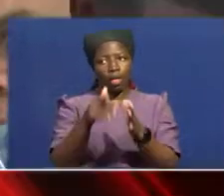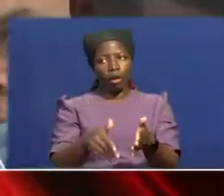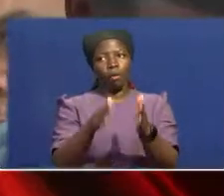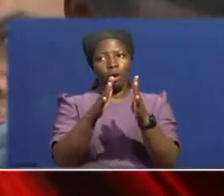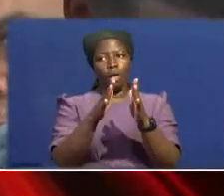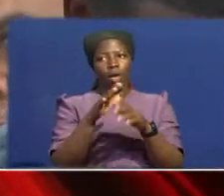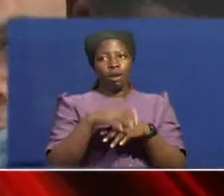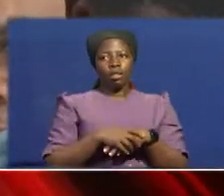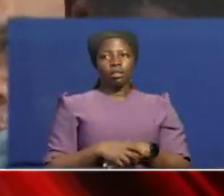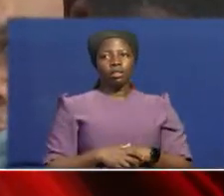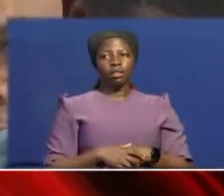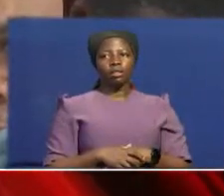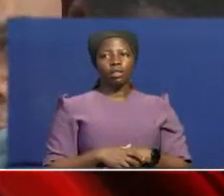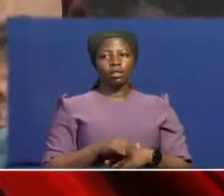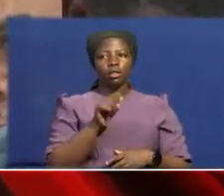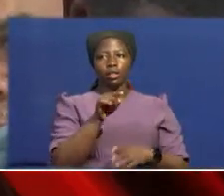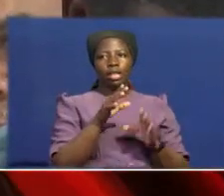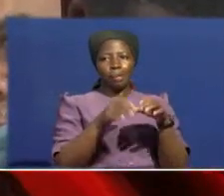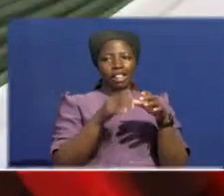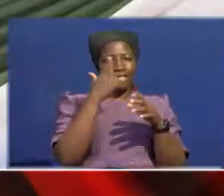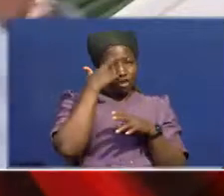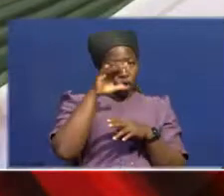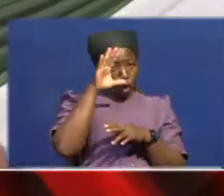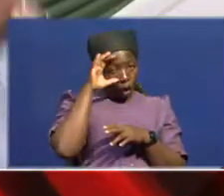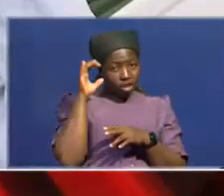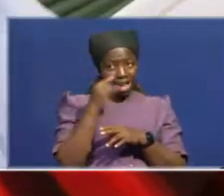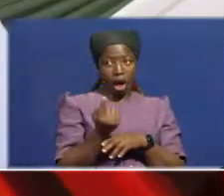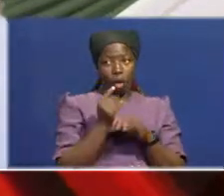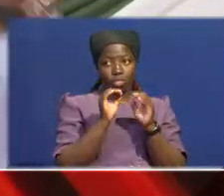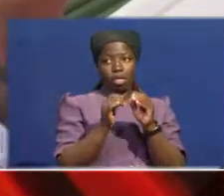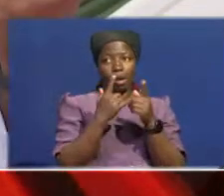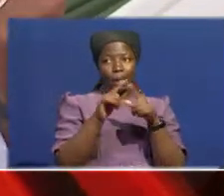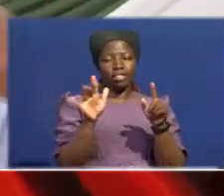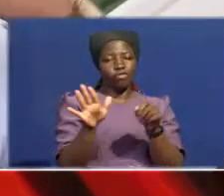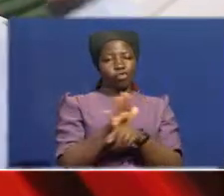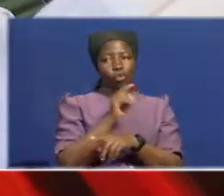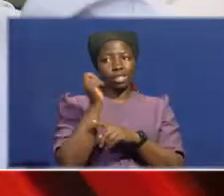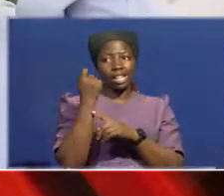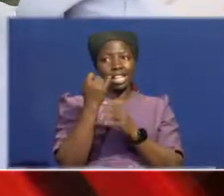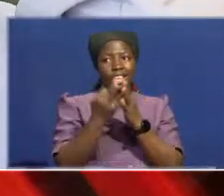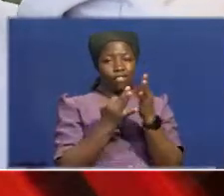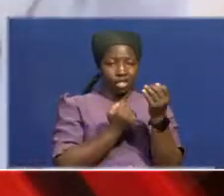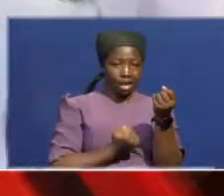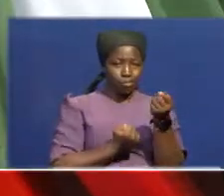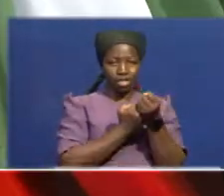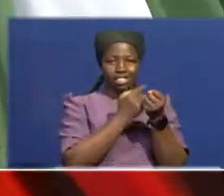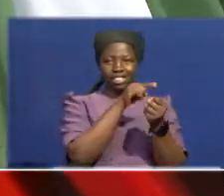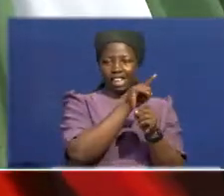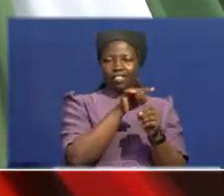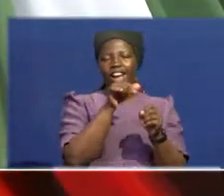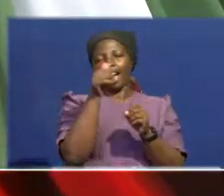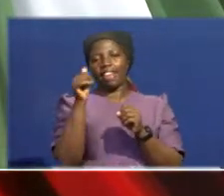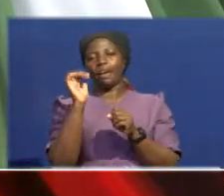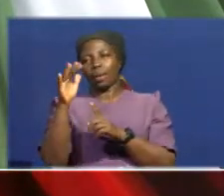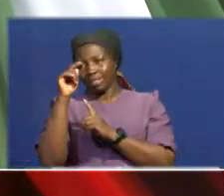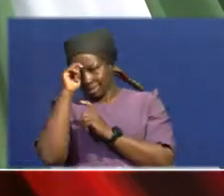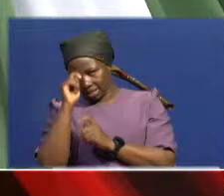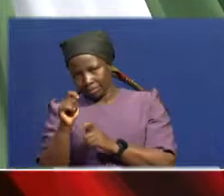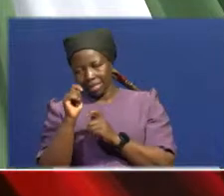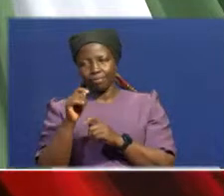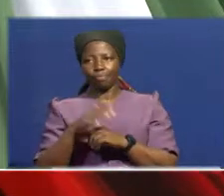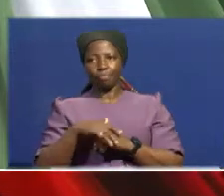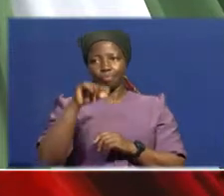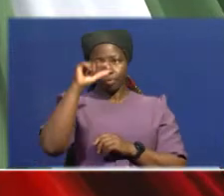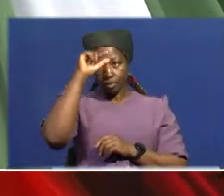pwani peke yake, chama ni cha Kenya nzima, lakini sisi tukimpa nguvu kule nao watamheshimu. Na serikali ya William